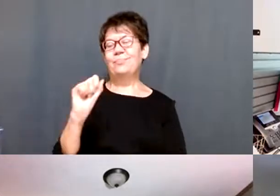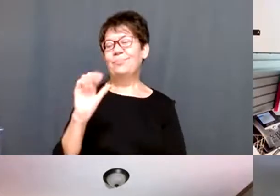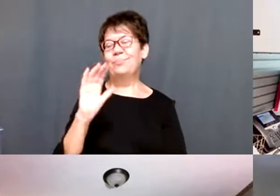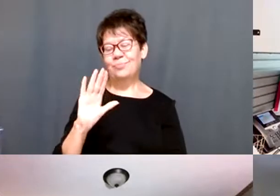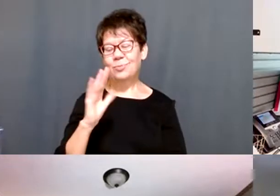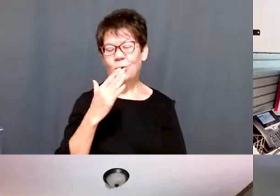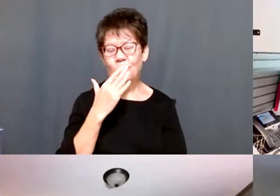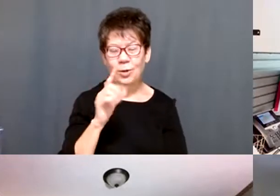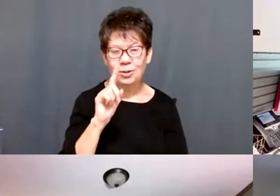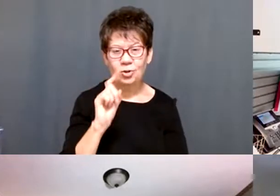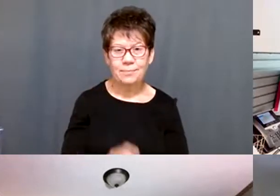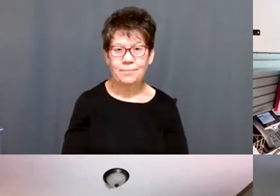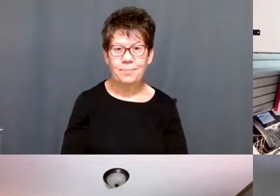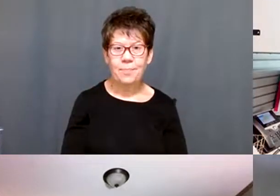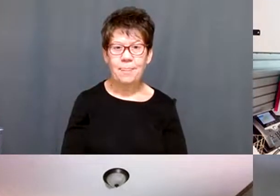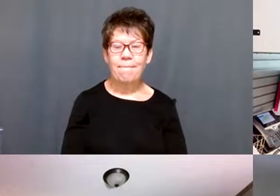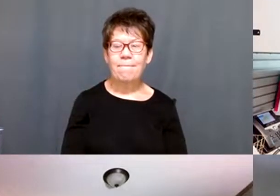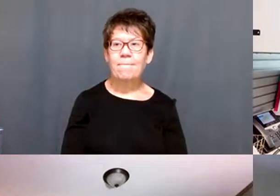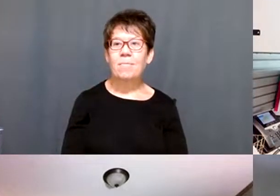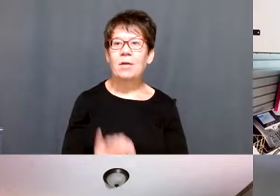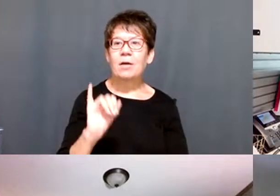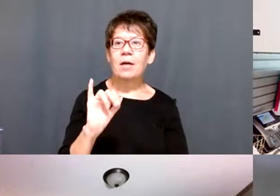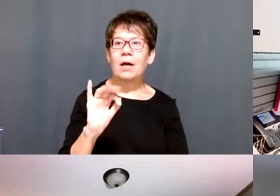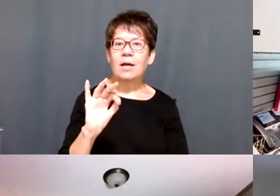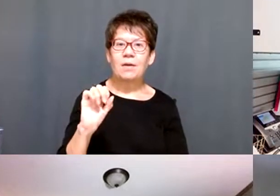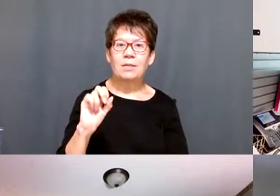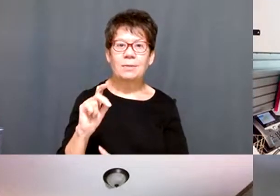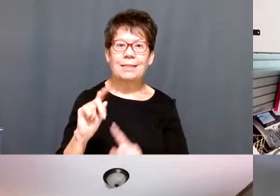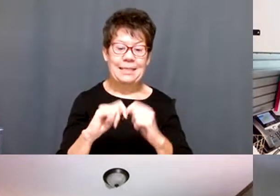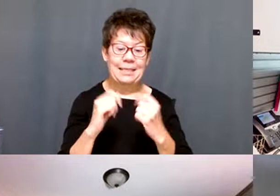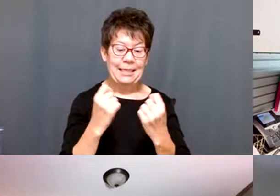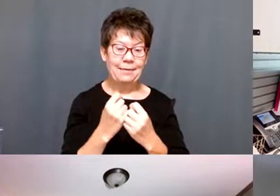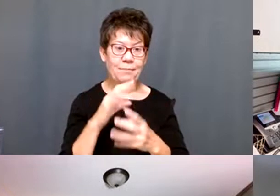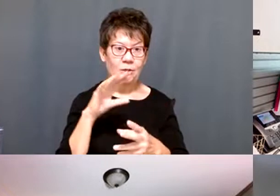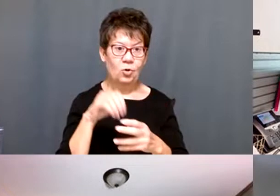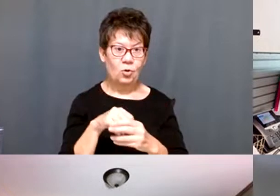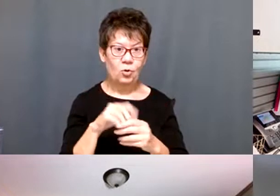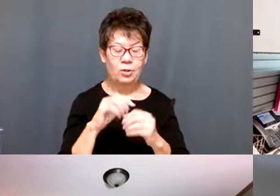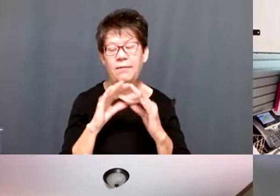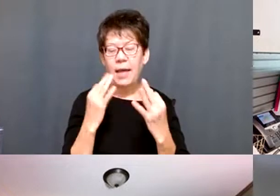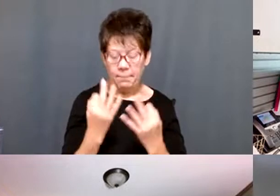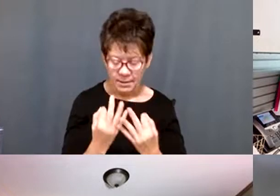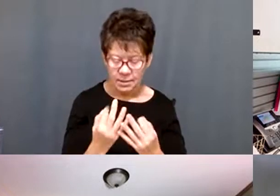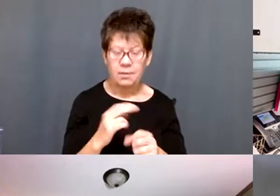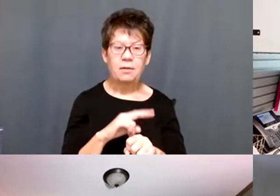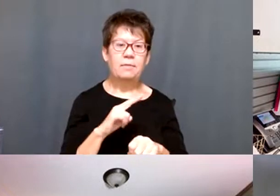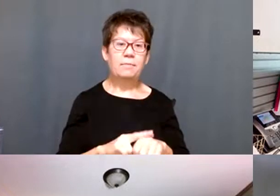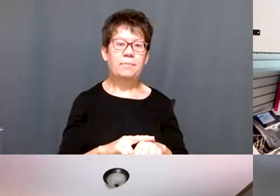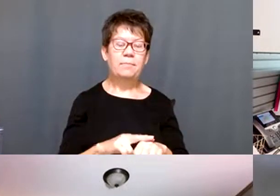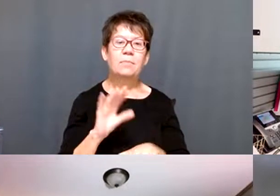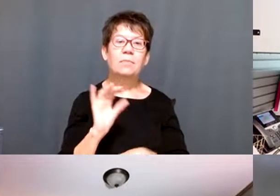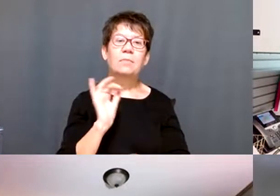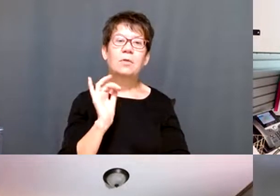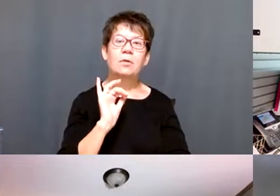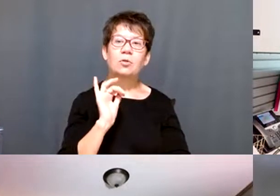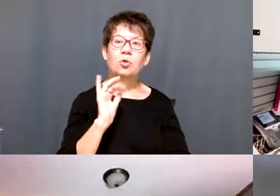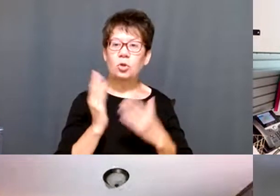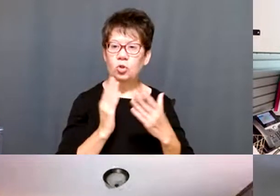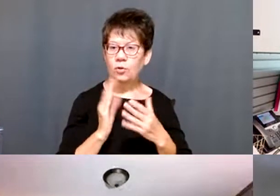question. The IFSP team is comprised, of course, of the family and then also the